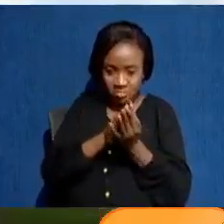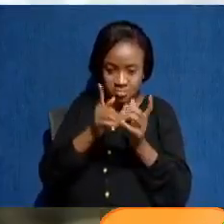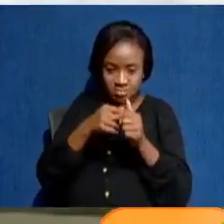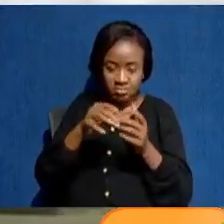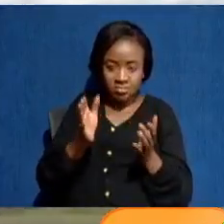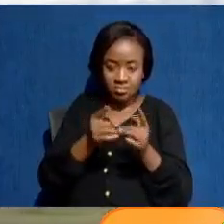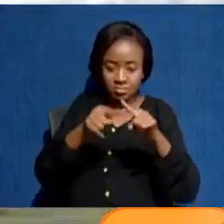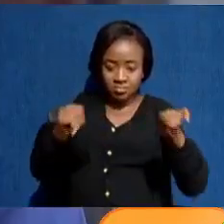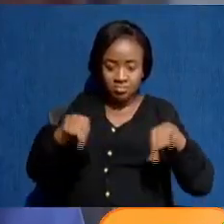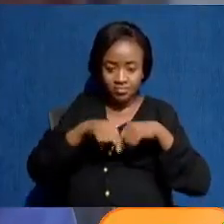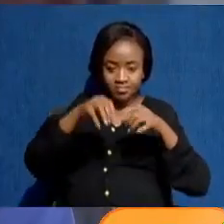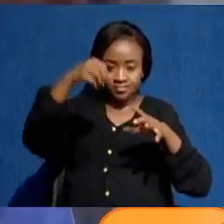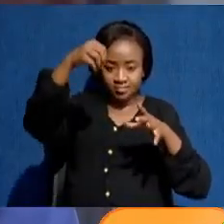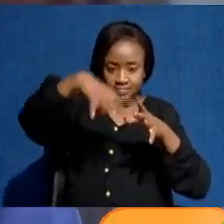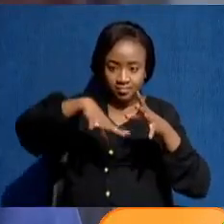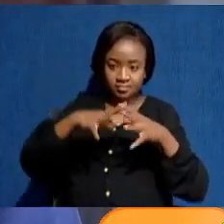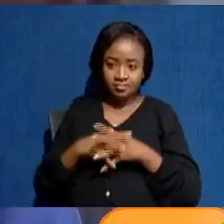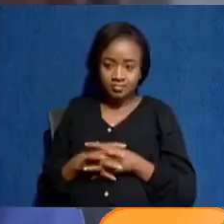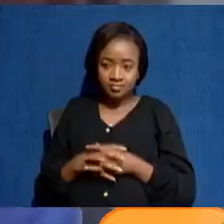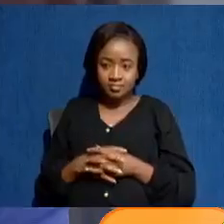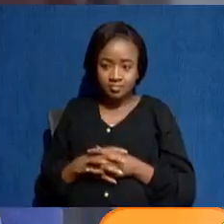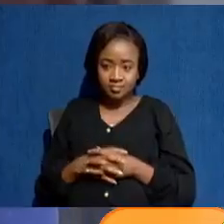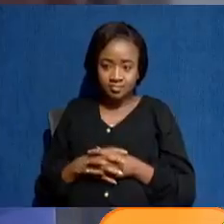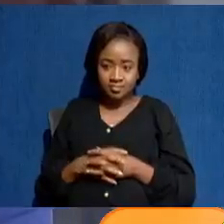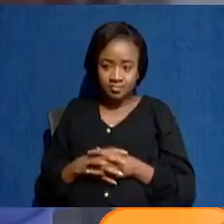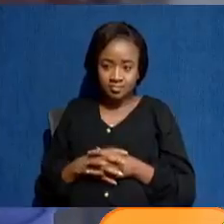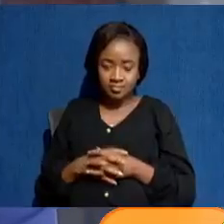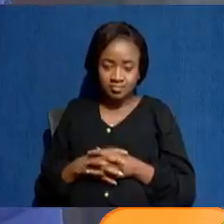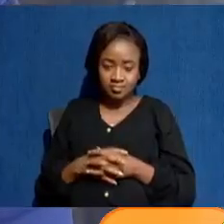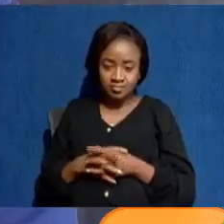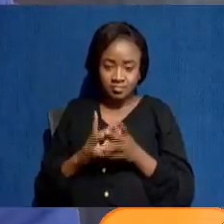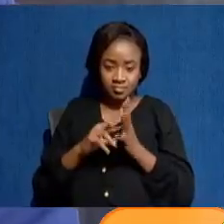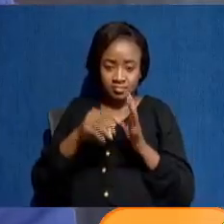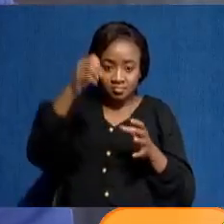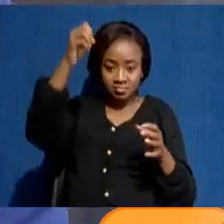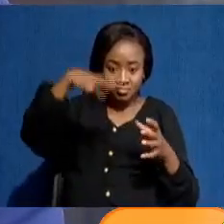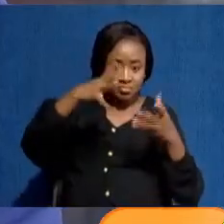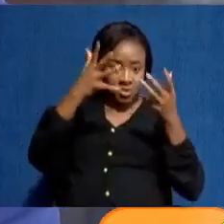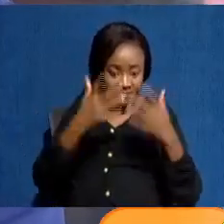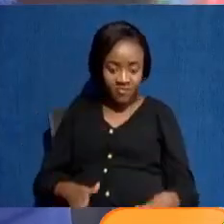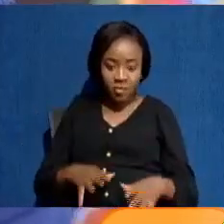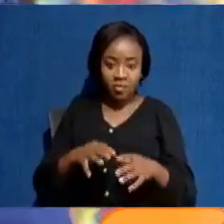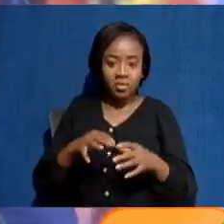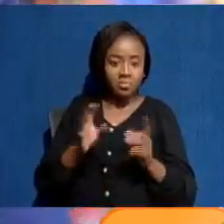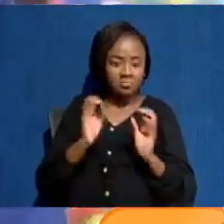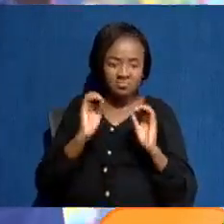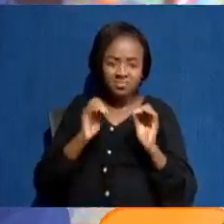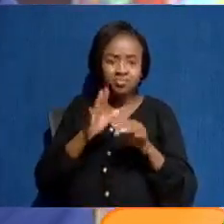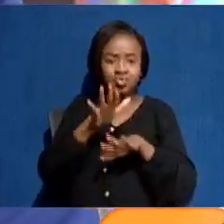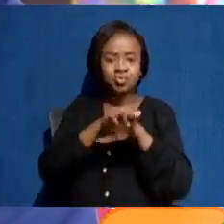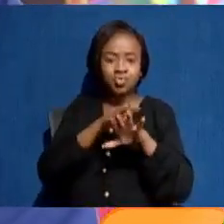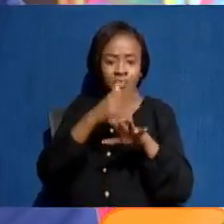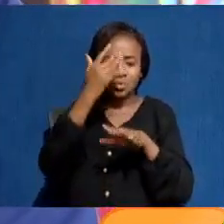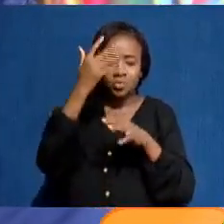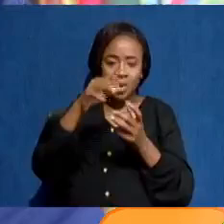box. The box has its own paper parachute, so it will slowly land or